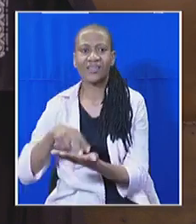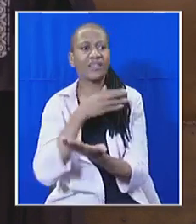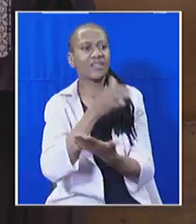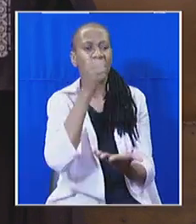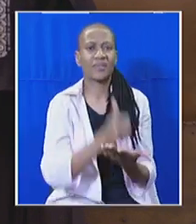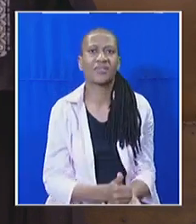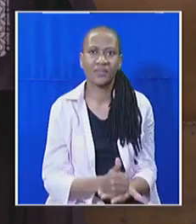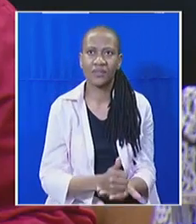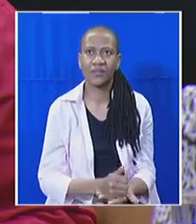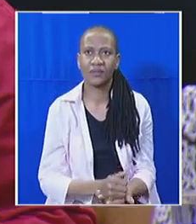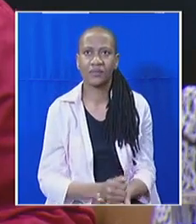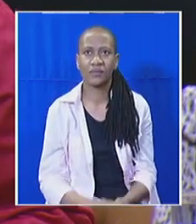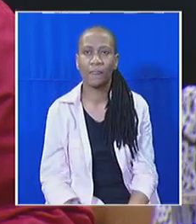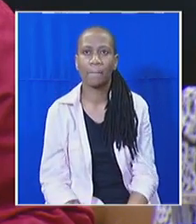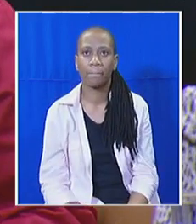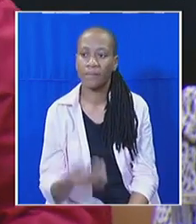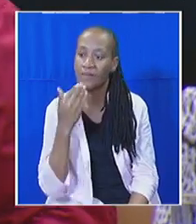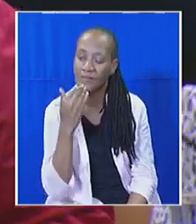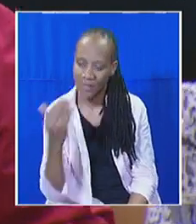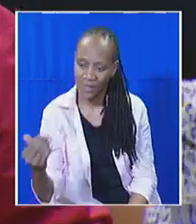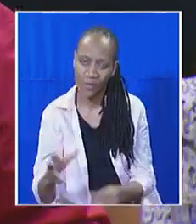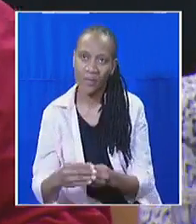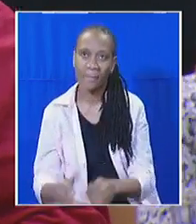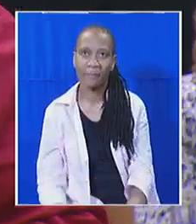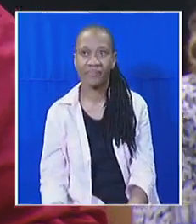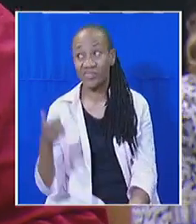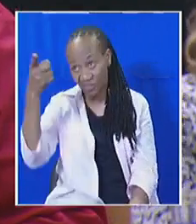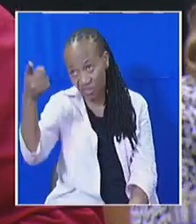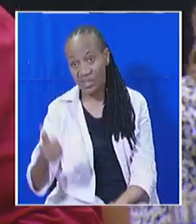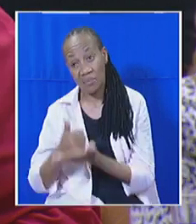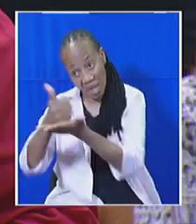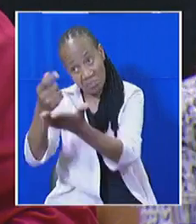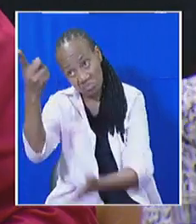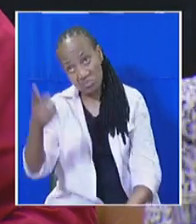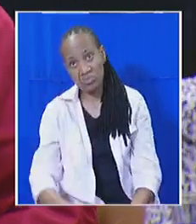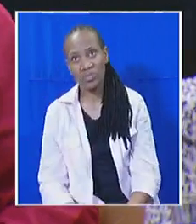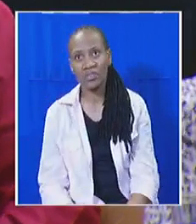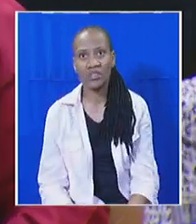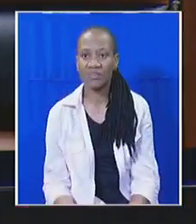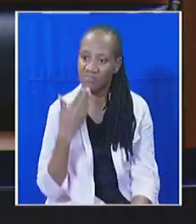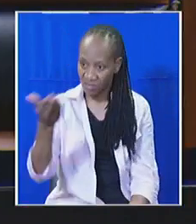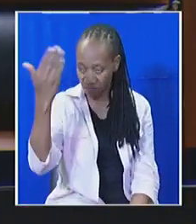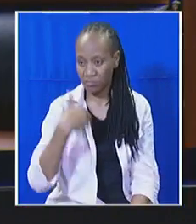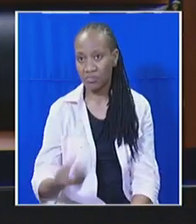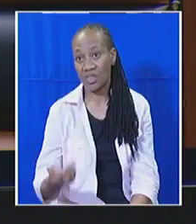House is in order. Thank you, Honorable Mbacha. I'm helping you, you must thank me. What am I